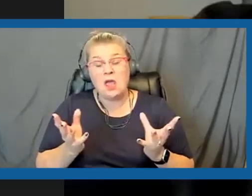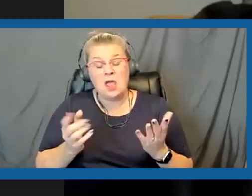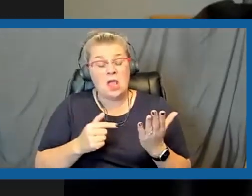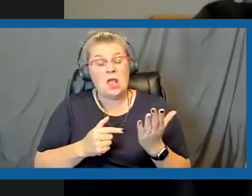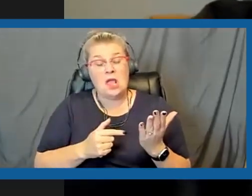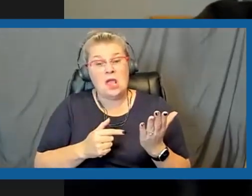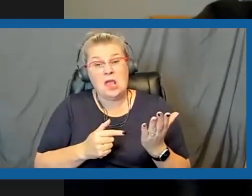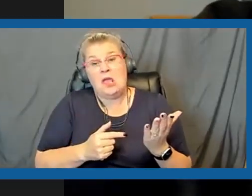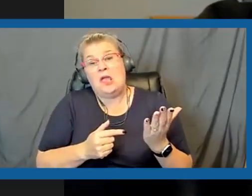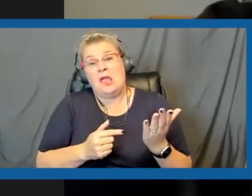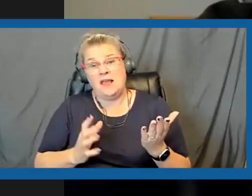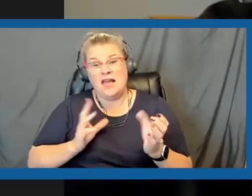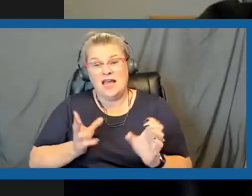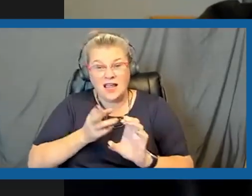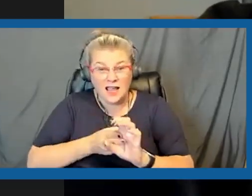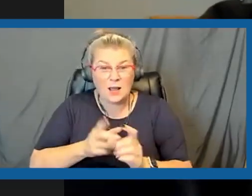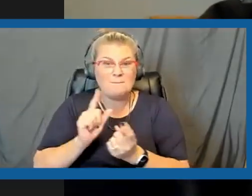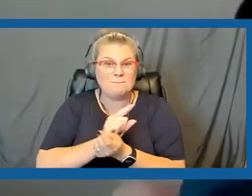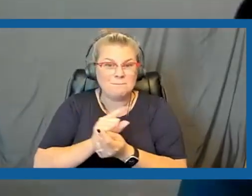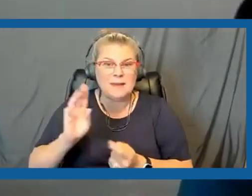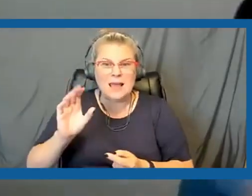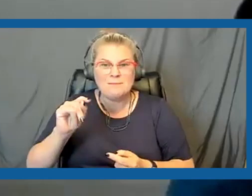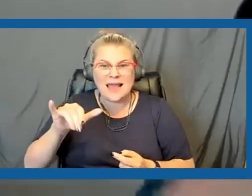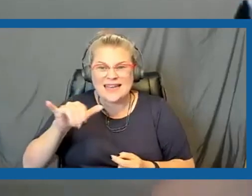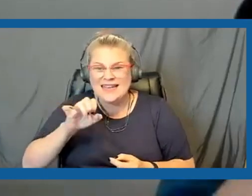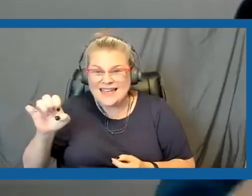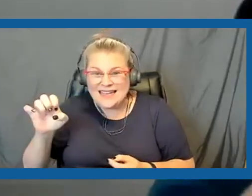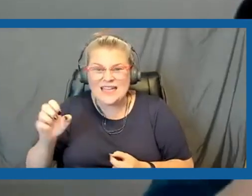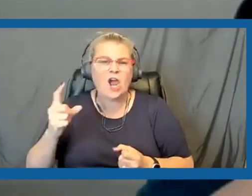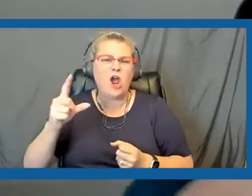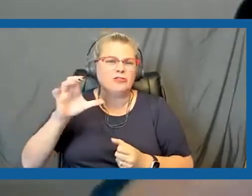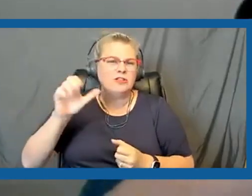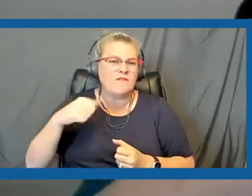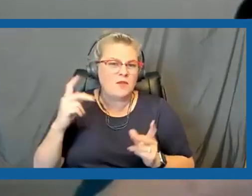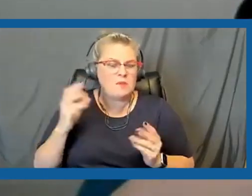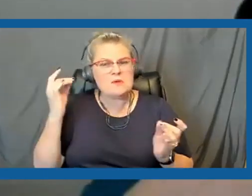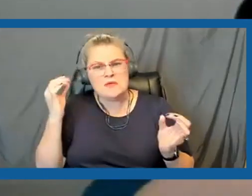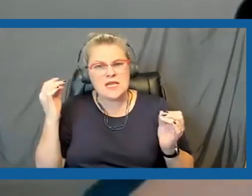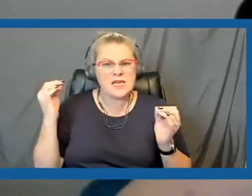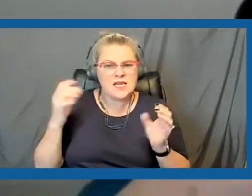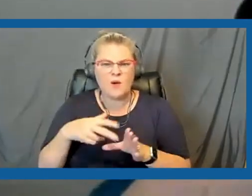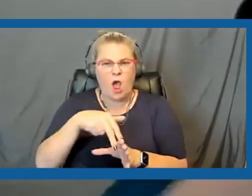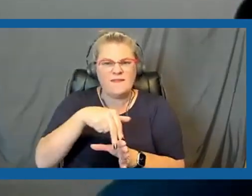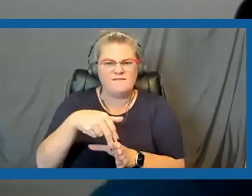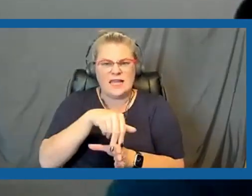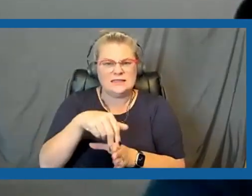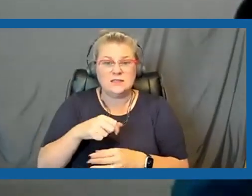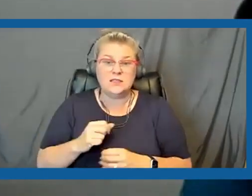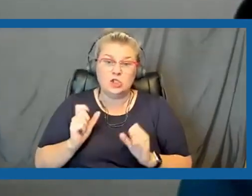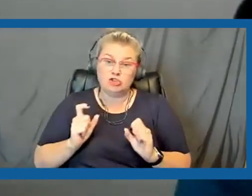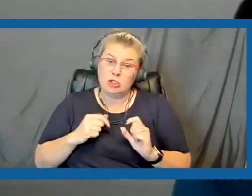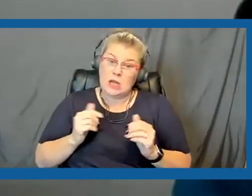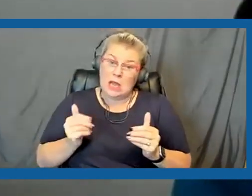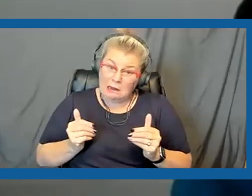Contest Every Race, met Betty Yee and like hundreds of other people that were literally thinking on that fence. Do I dare jump into